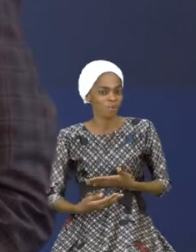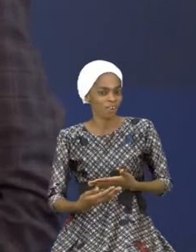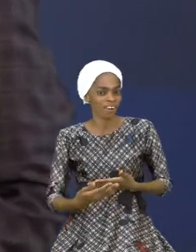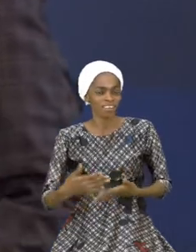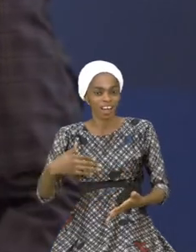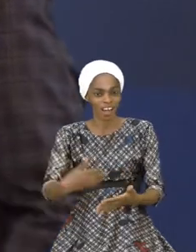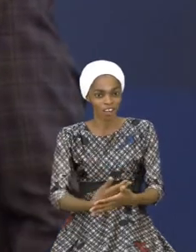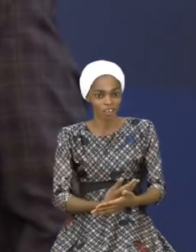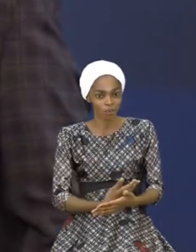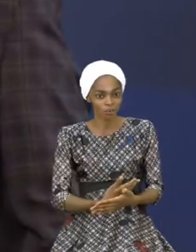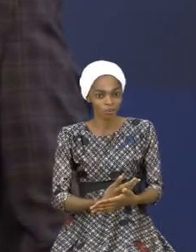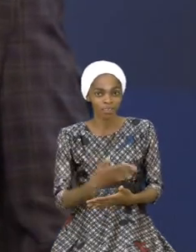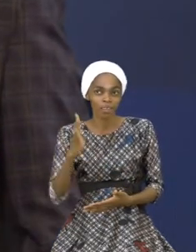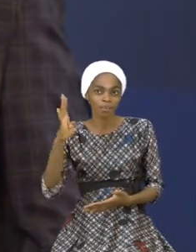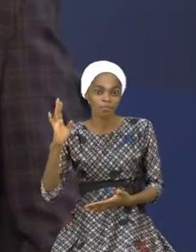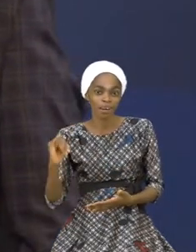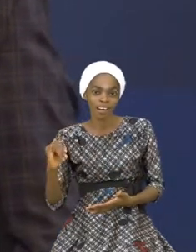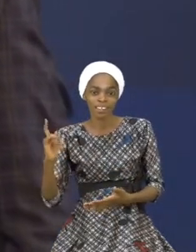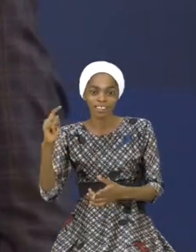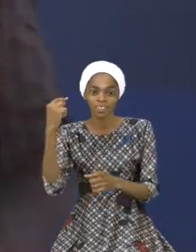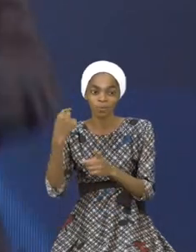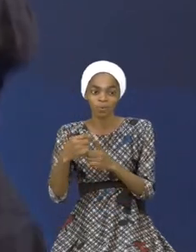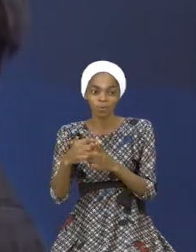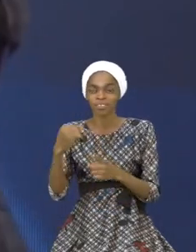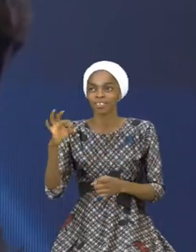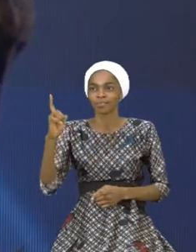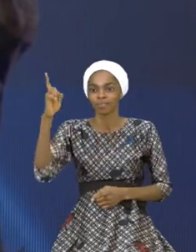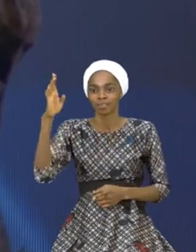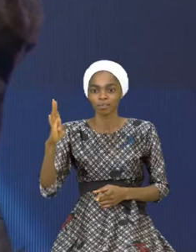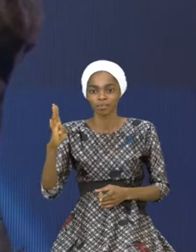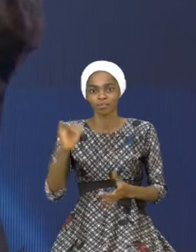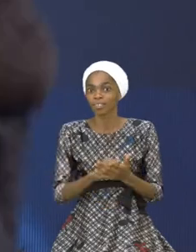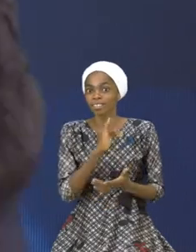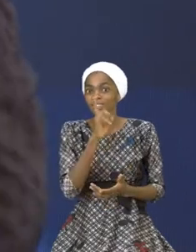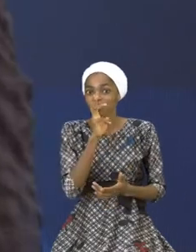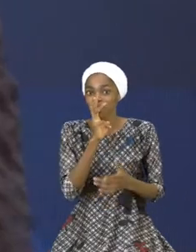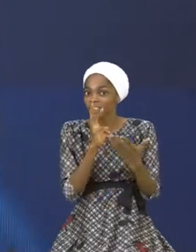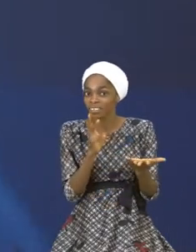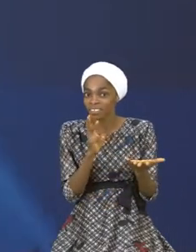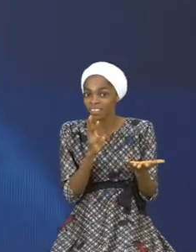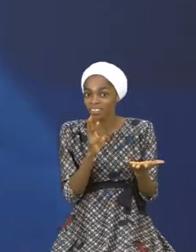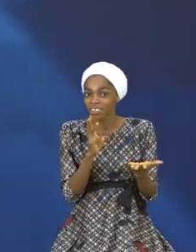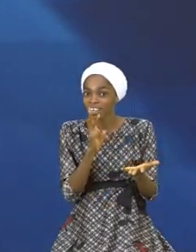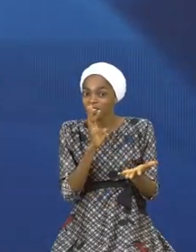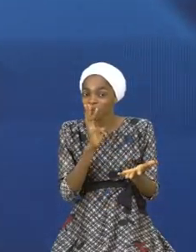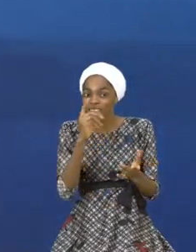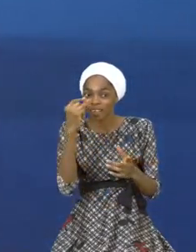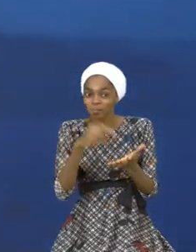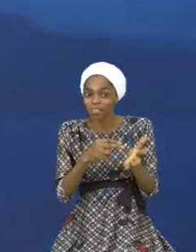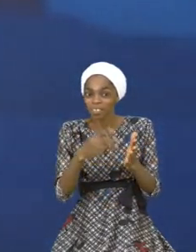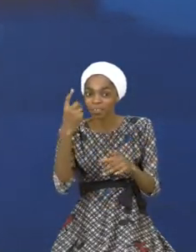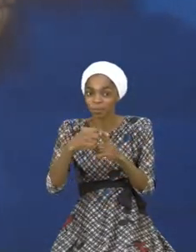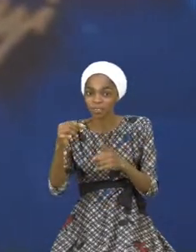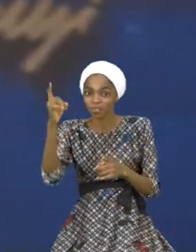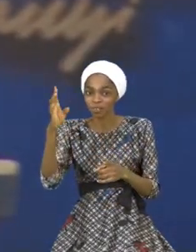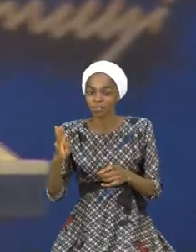anew by the words of god that's the water there there's water there which livers and